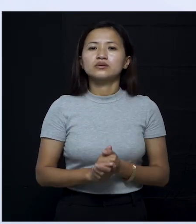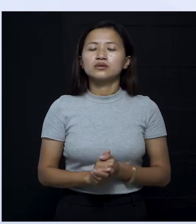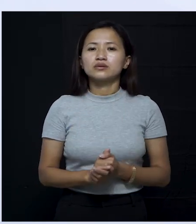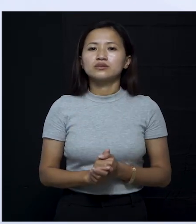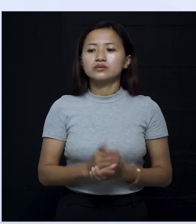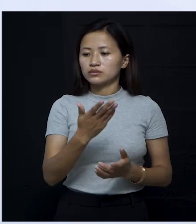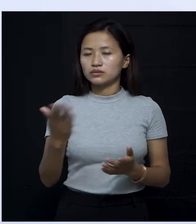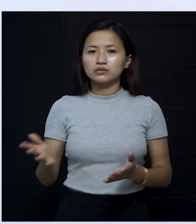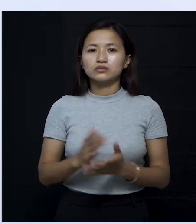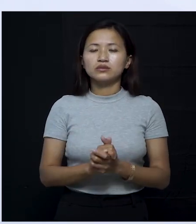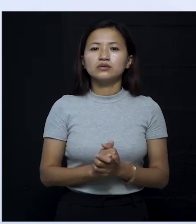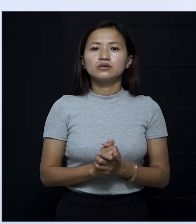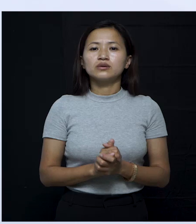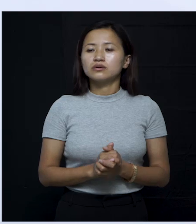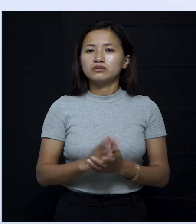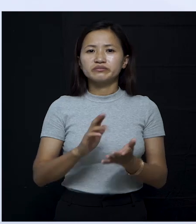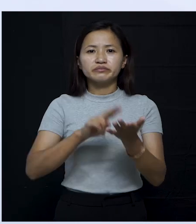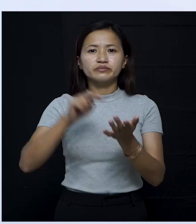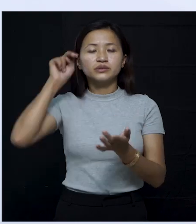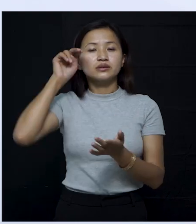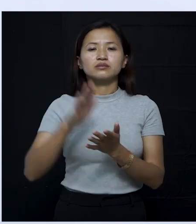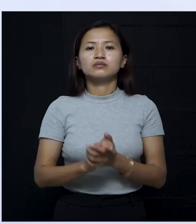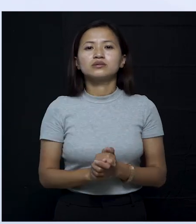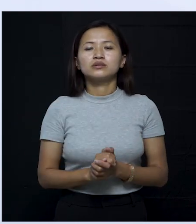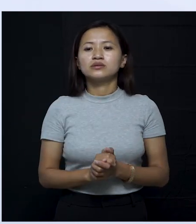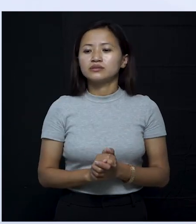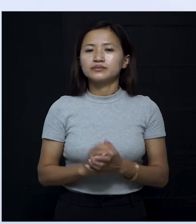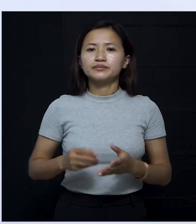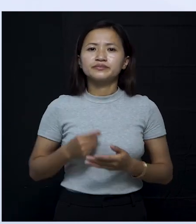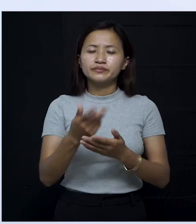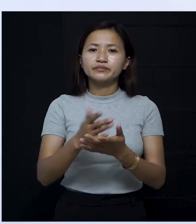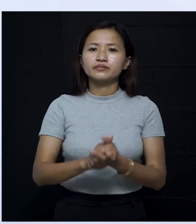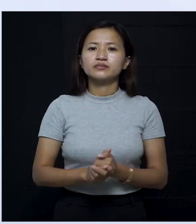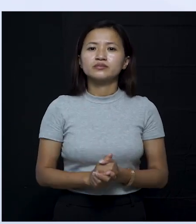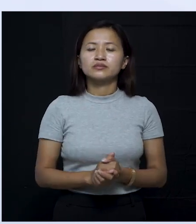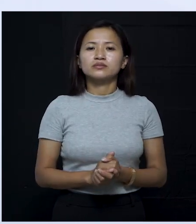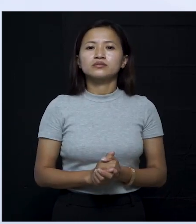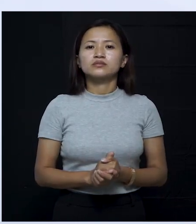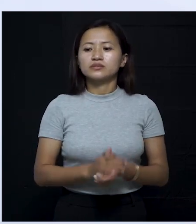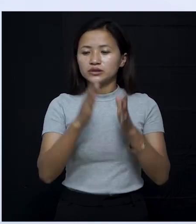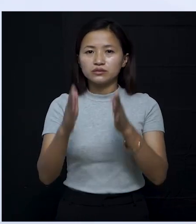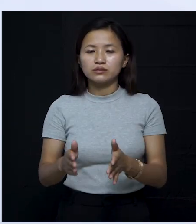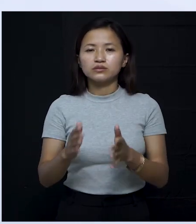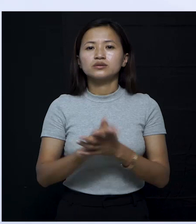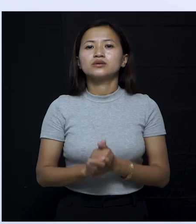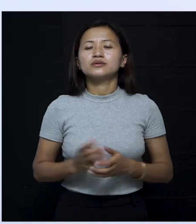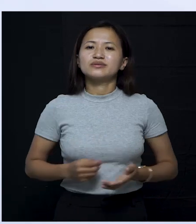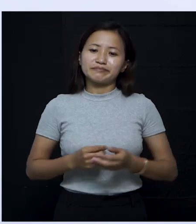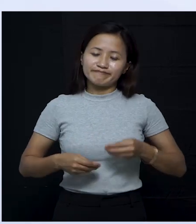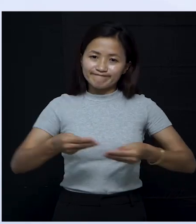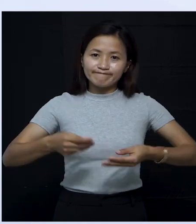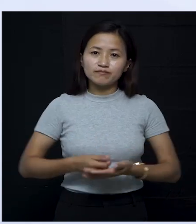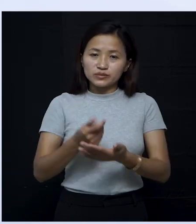those crops or food that we Nagas, we are selling it, okay? Or we are cultivating it in order to sell it. So